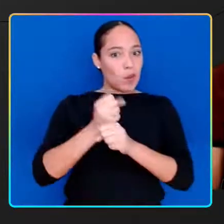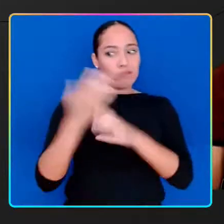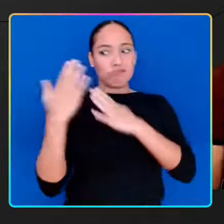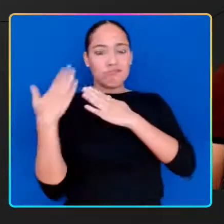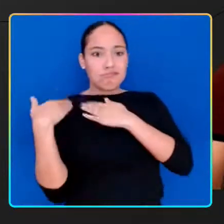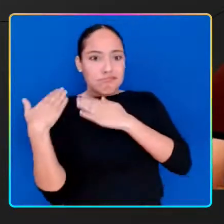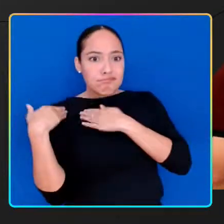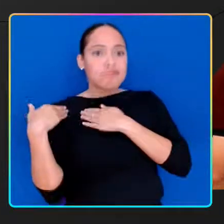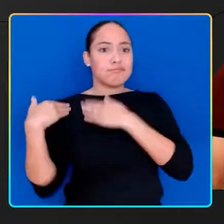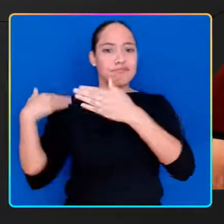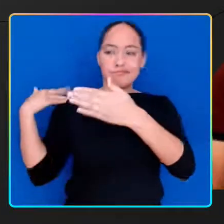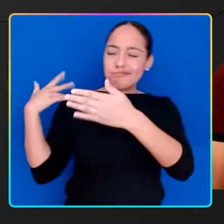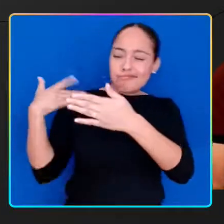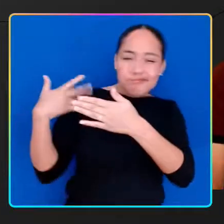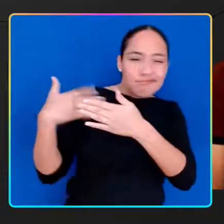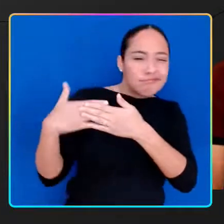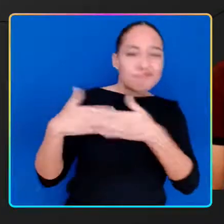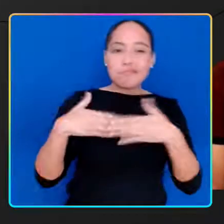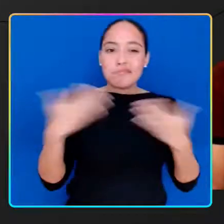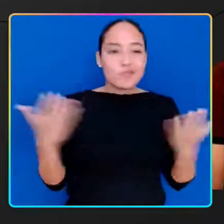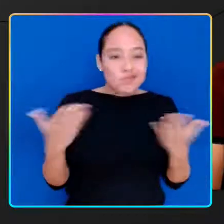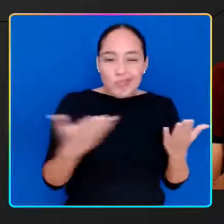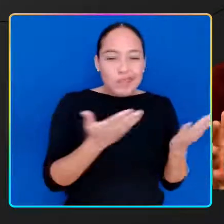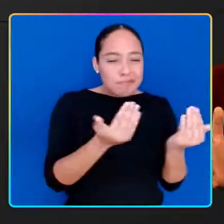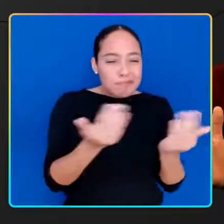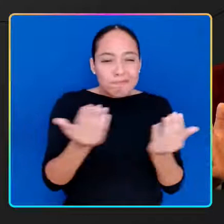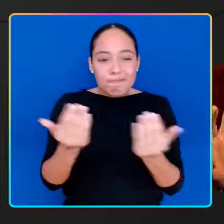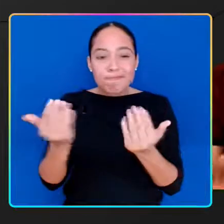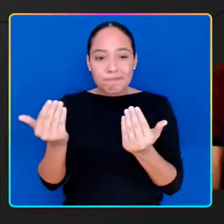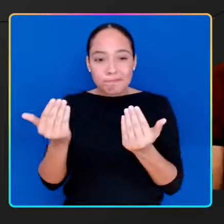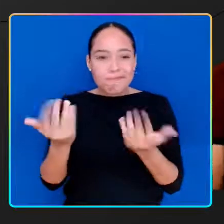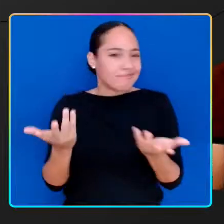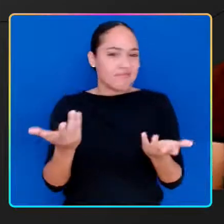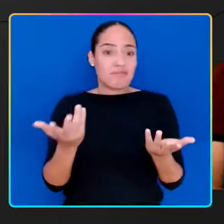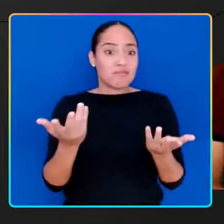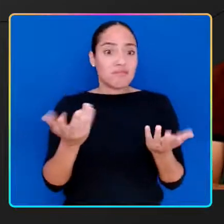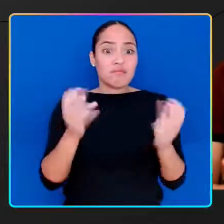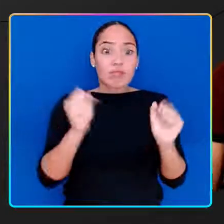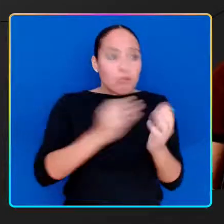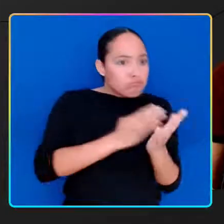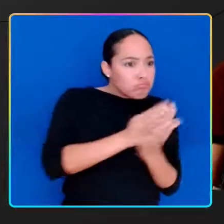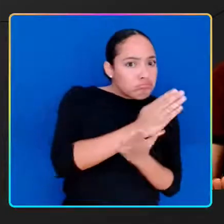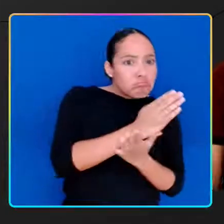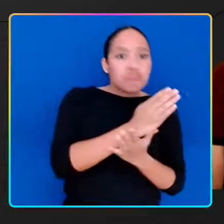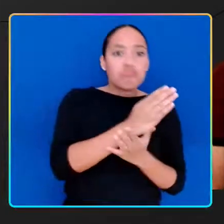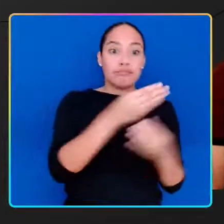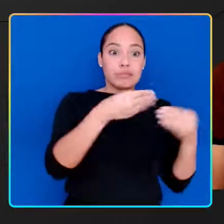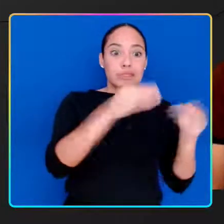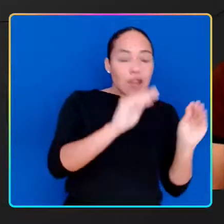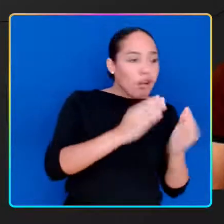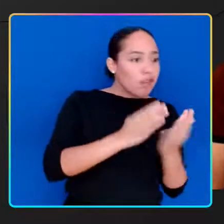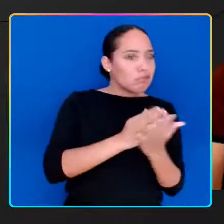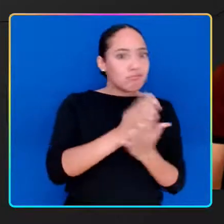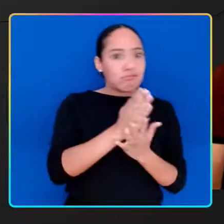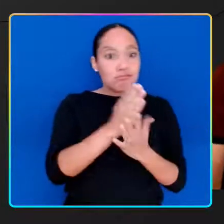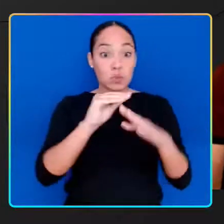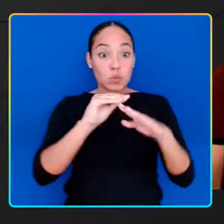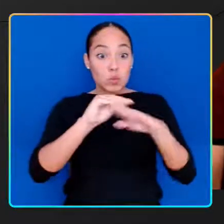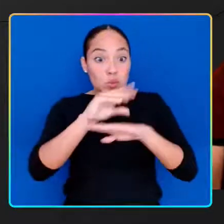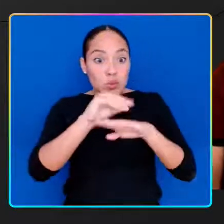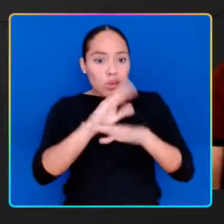with people that were actually doing AI pre-sales. We met consultants, we met researchers, we met